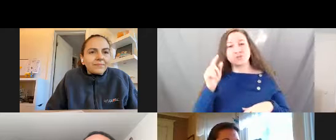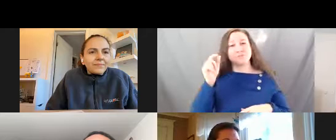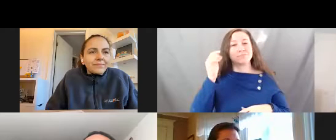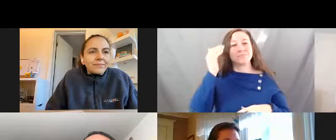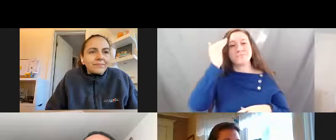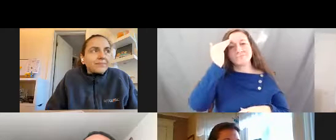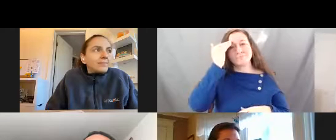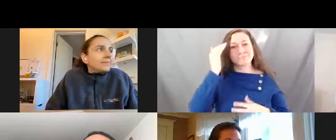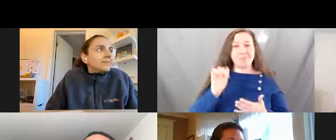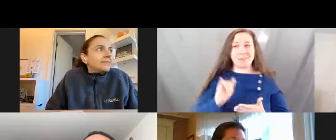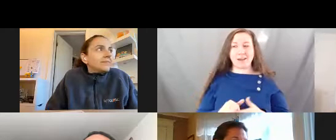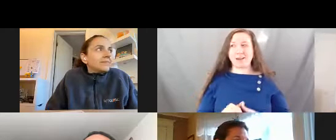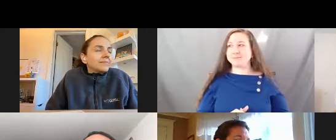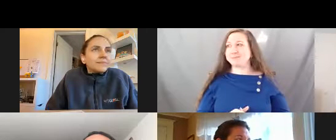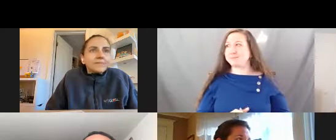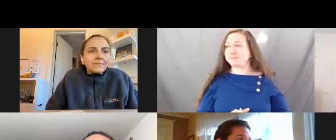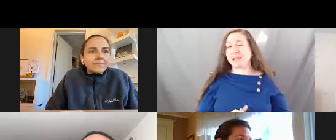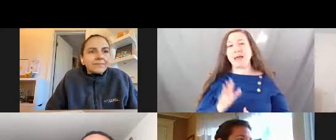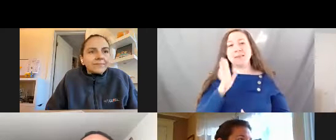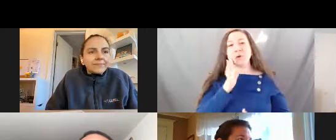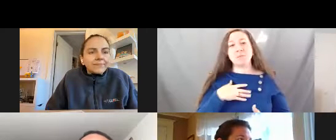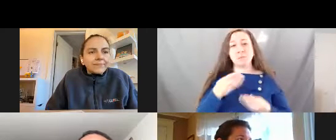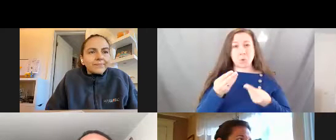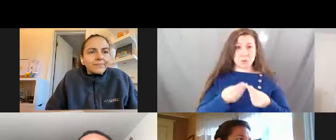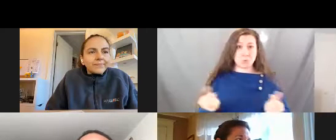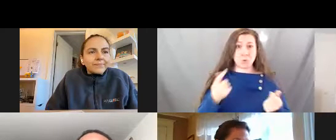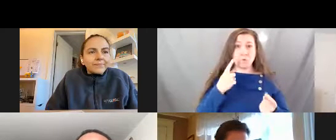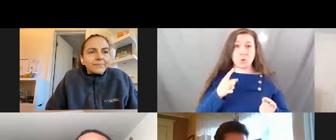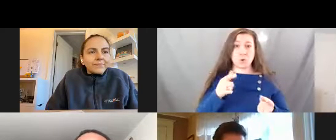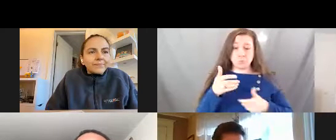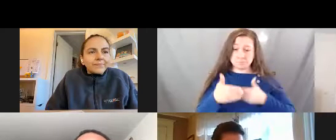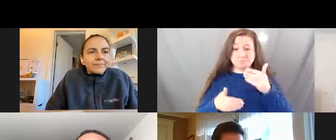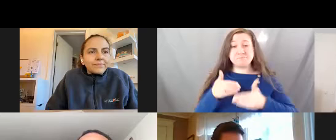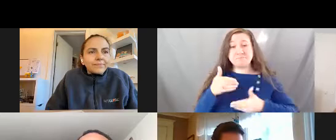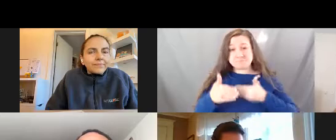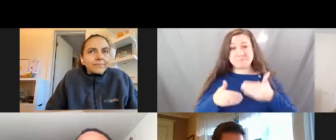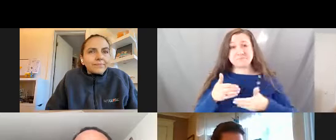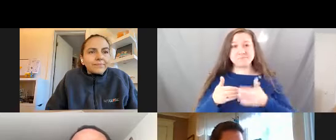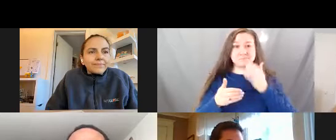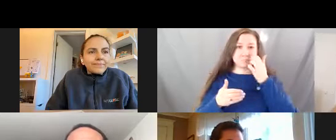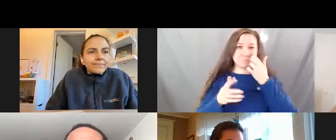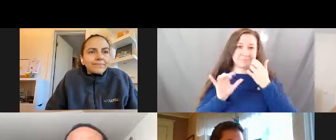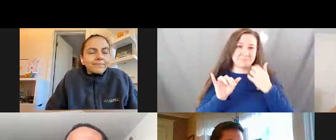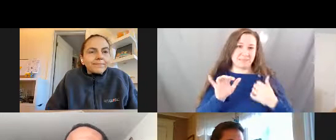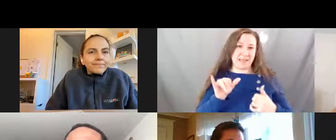it would be a little bit smoother for you as you keep going on. So I think that's just my take on